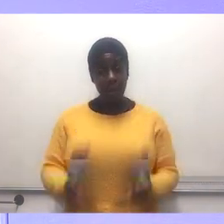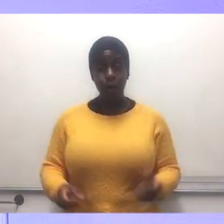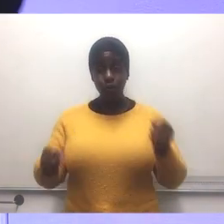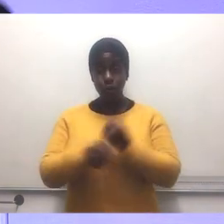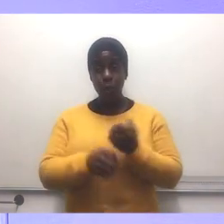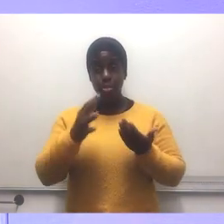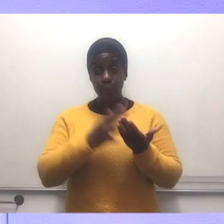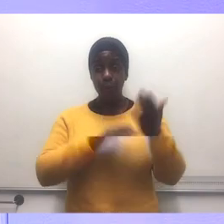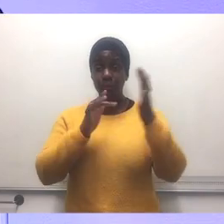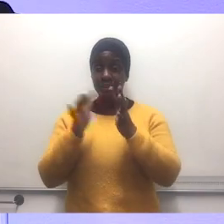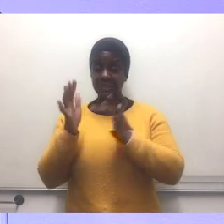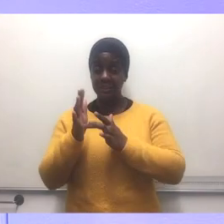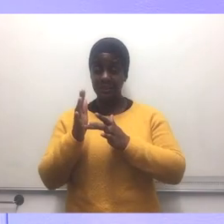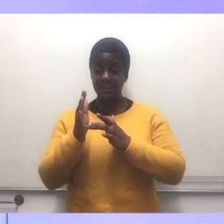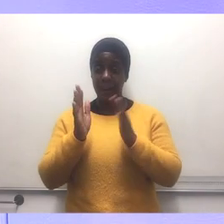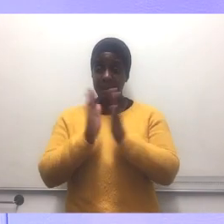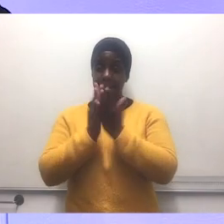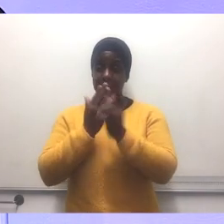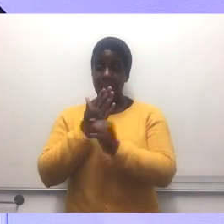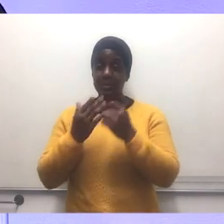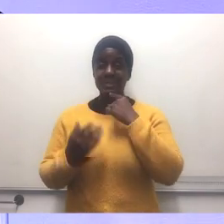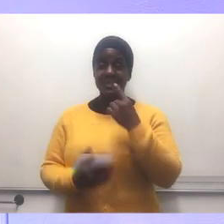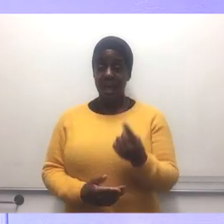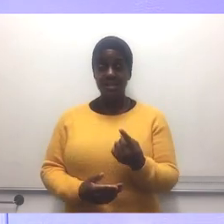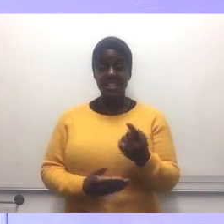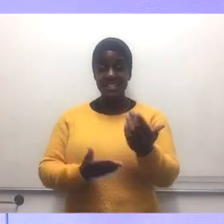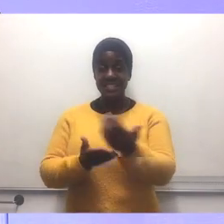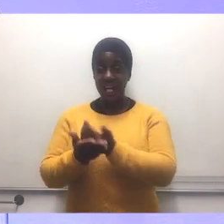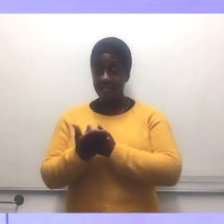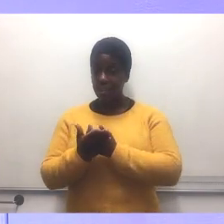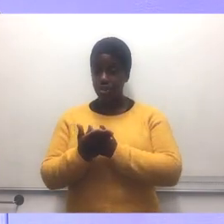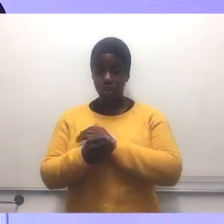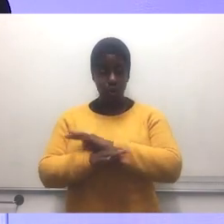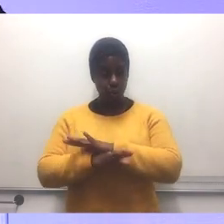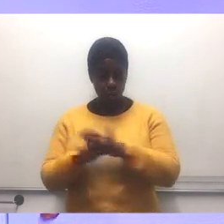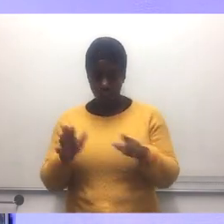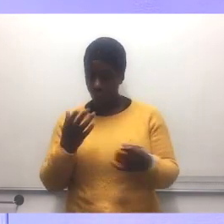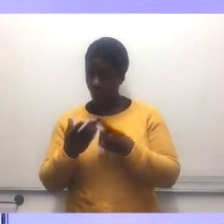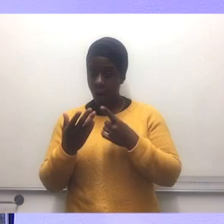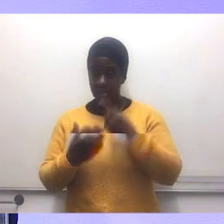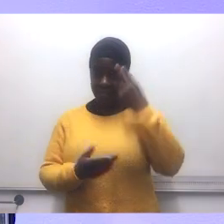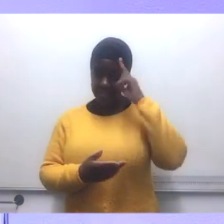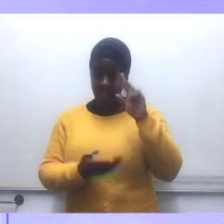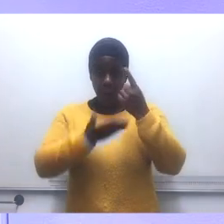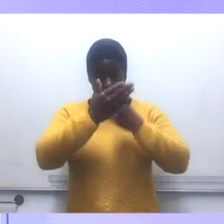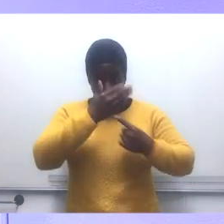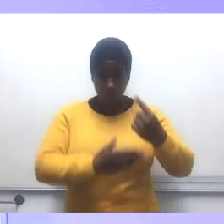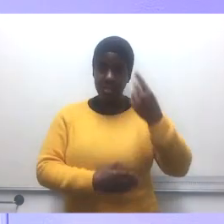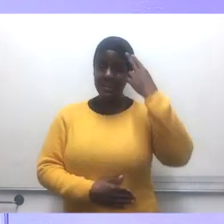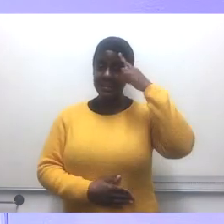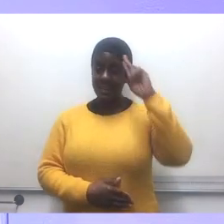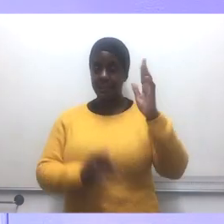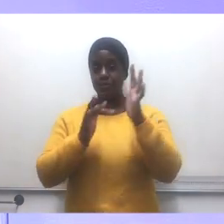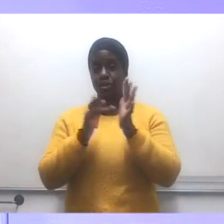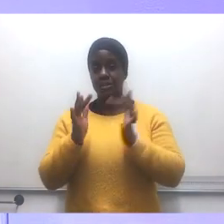through Jesus. The Bible said there is salvation in no other name than the name of Jesus. What a